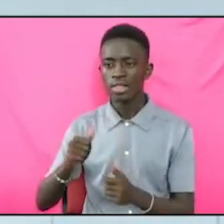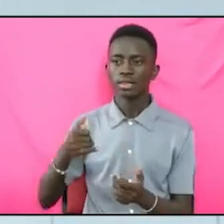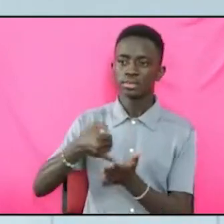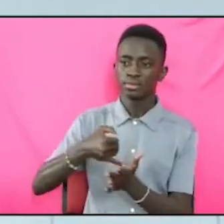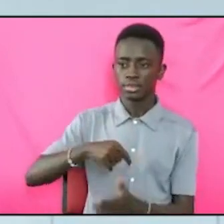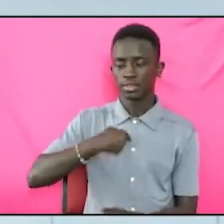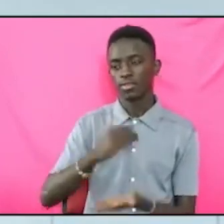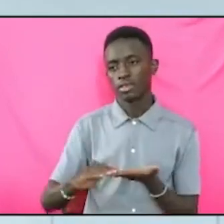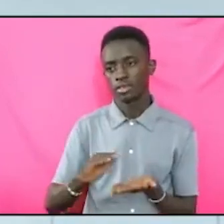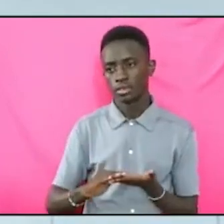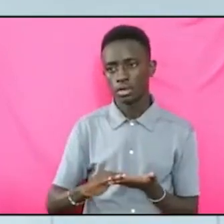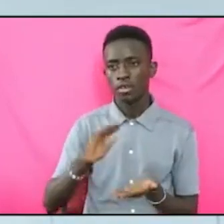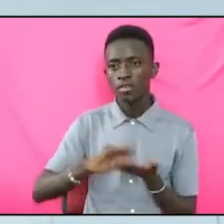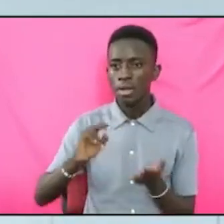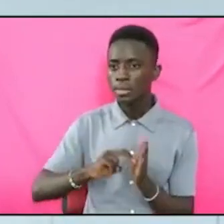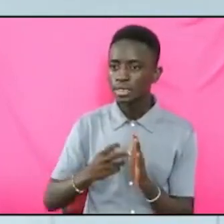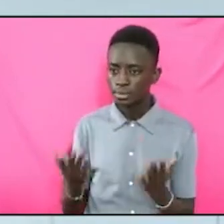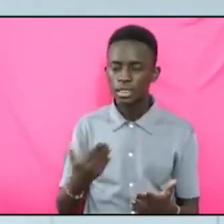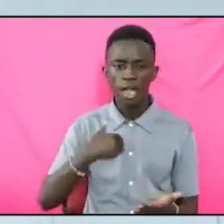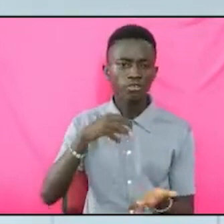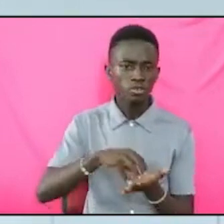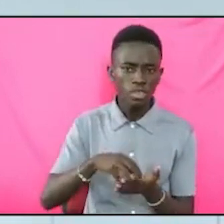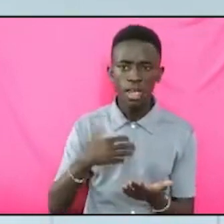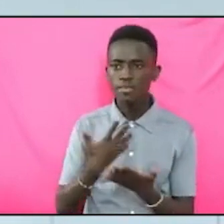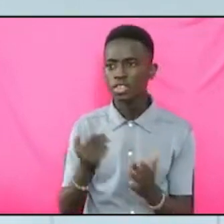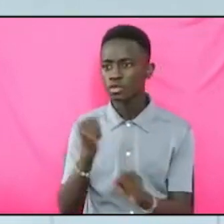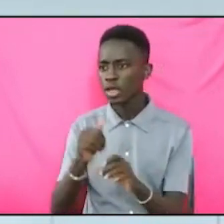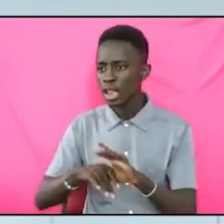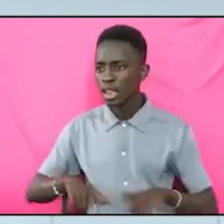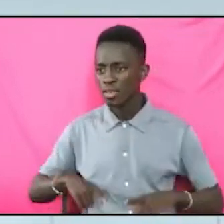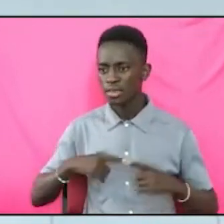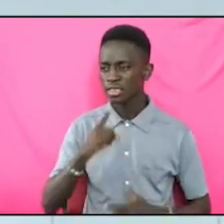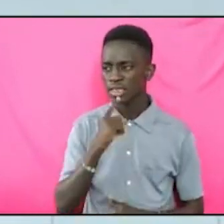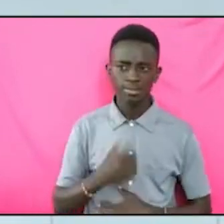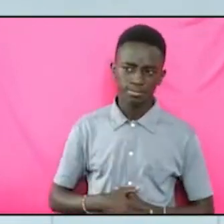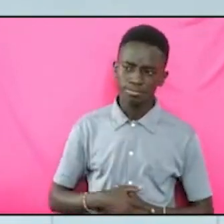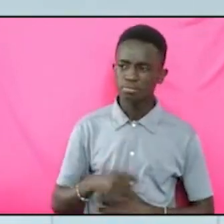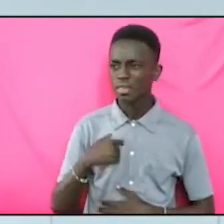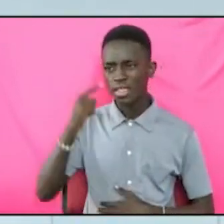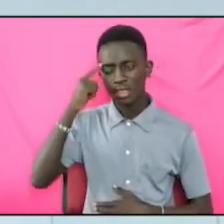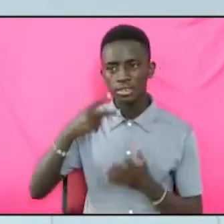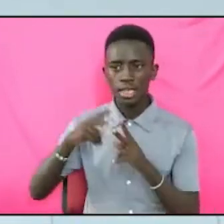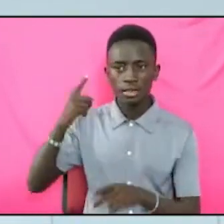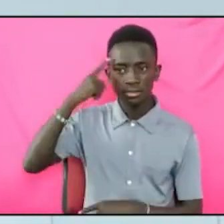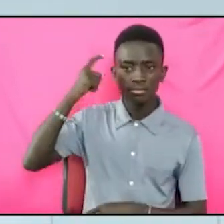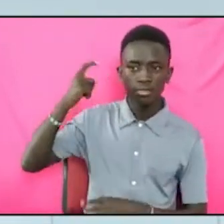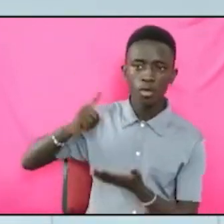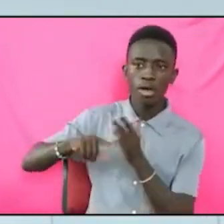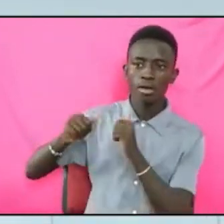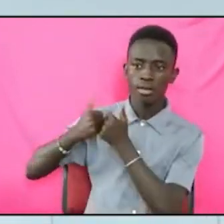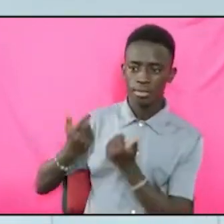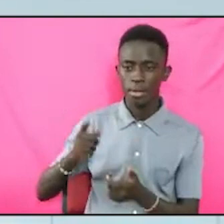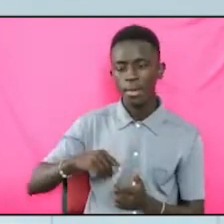are situations, there are things that you can do in life that you say, I shouldn't have acted that way. Learn to say, I'm so